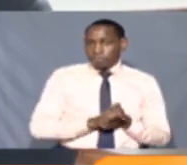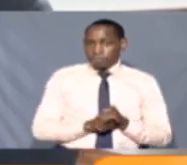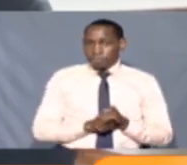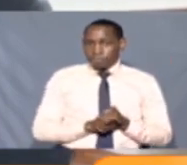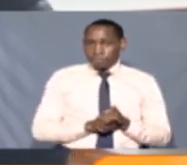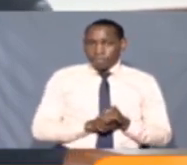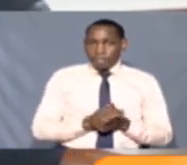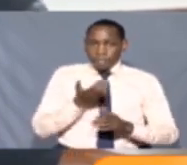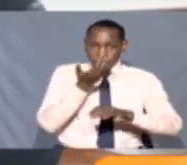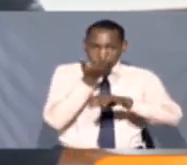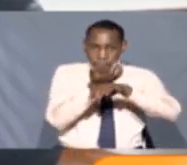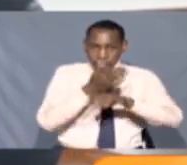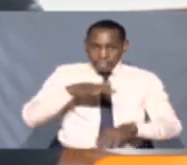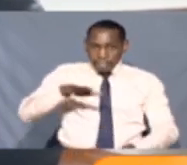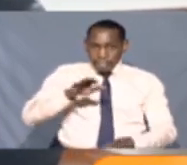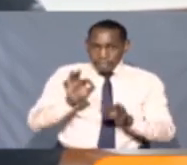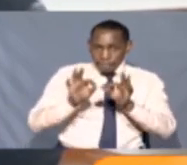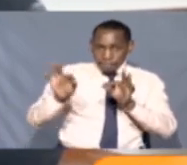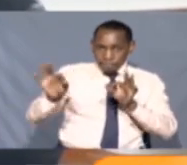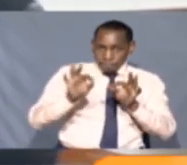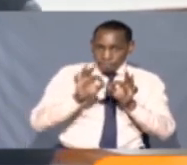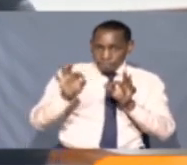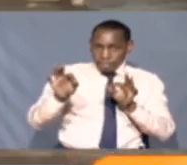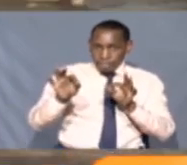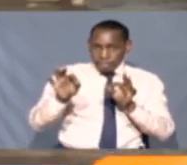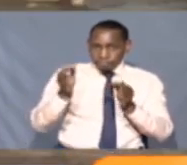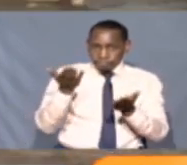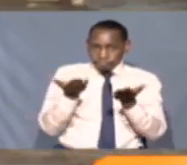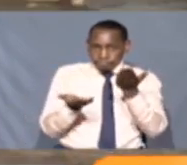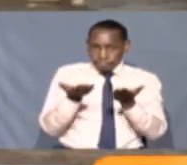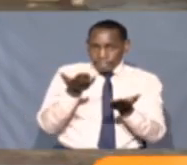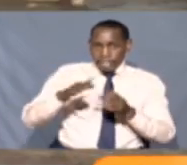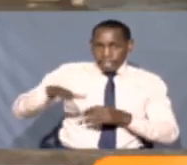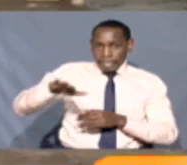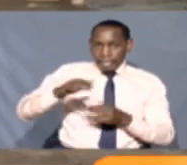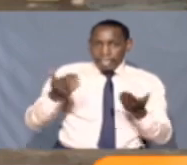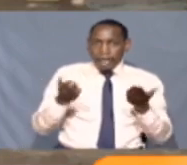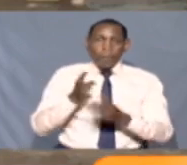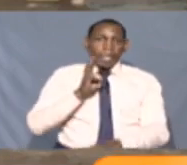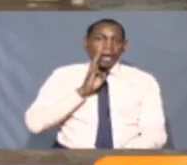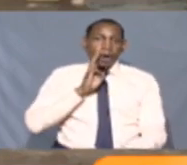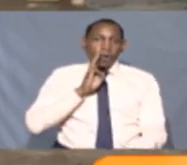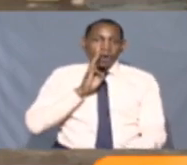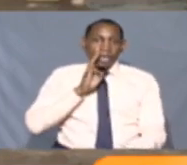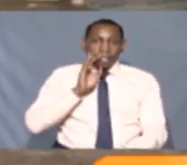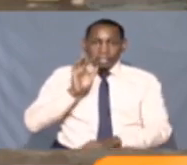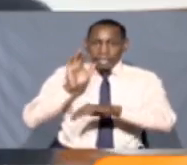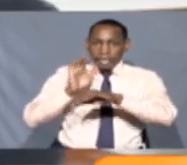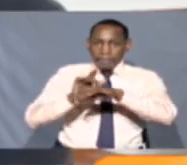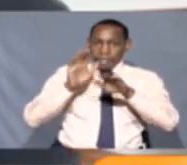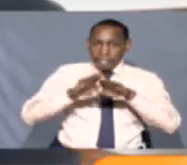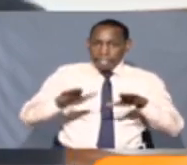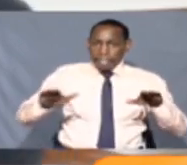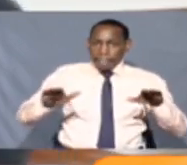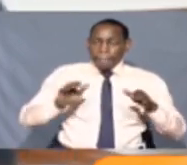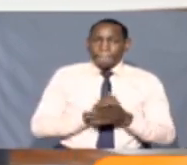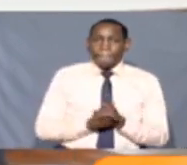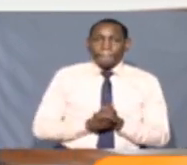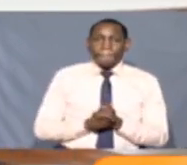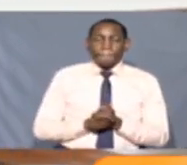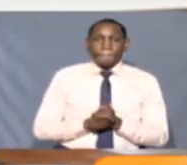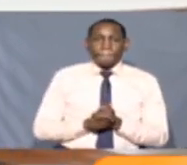the riparian ought to be measured from the point where the water touches the land.